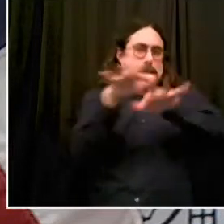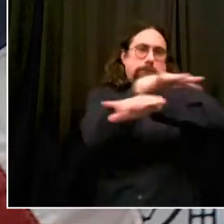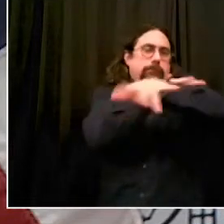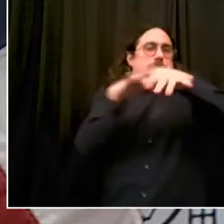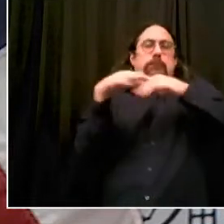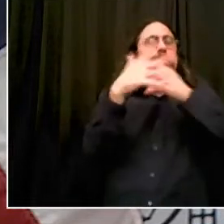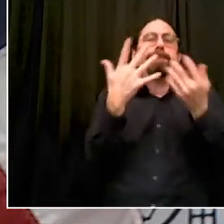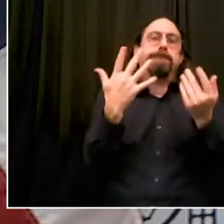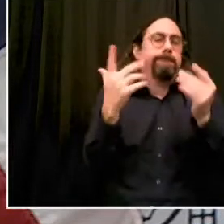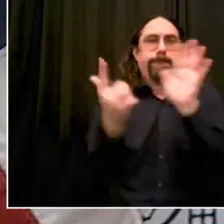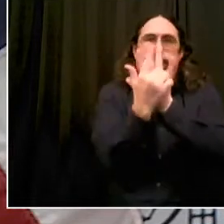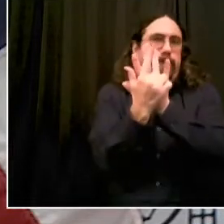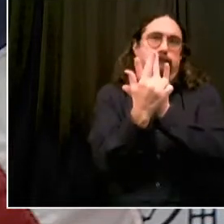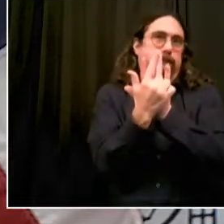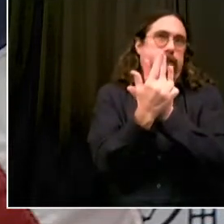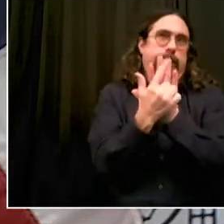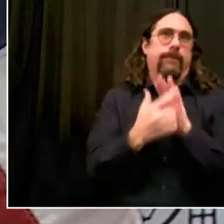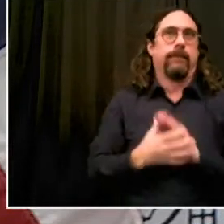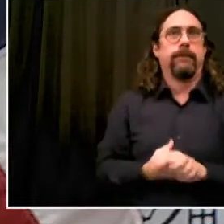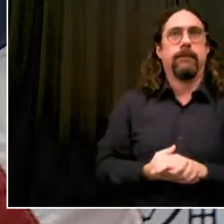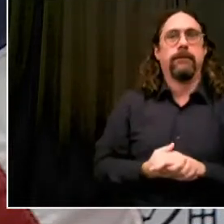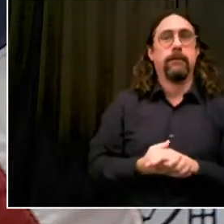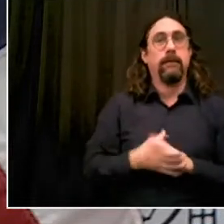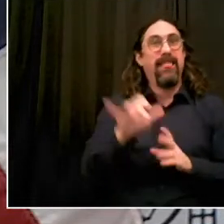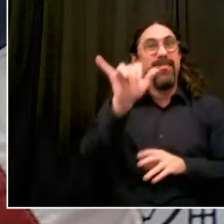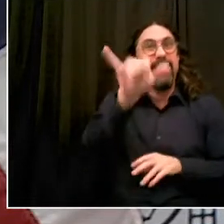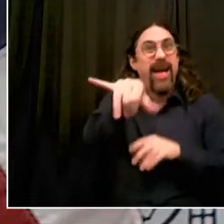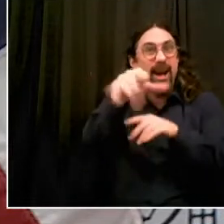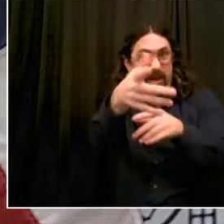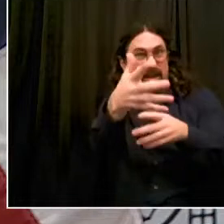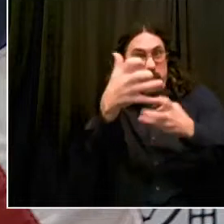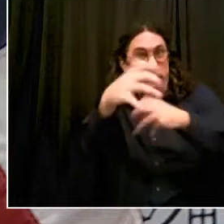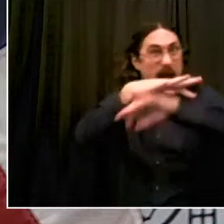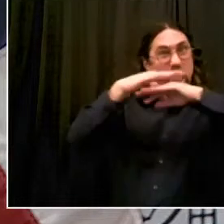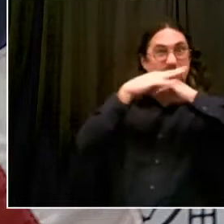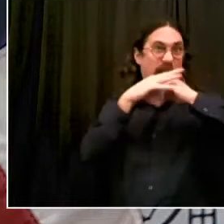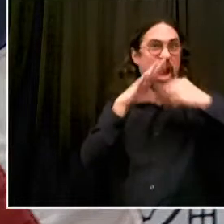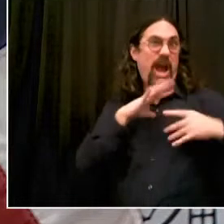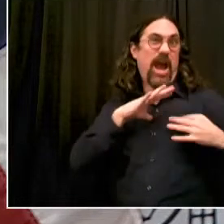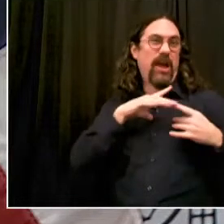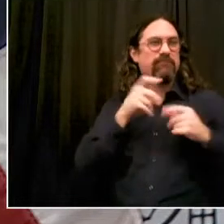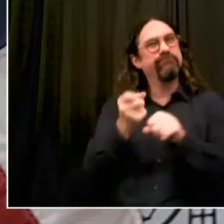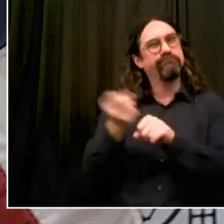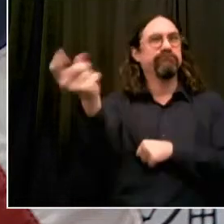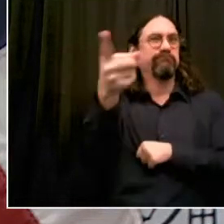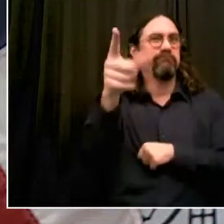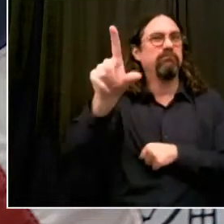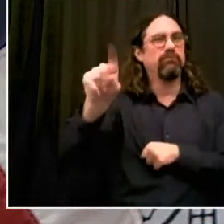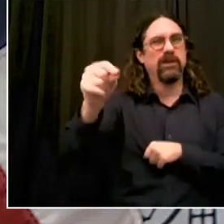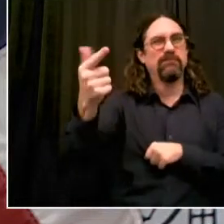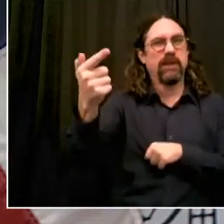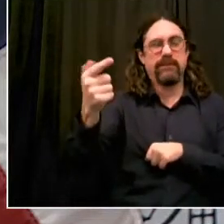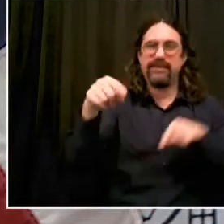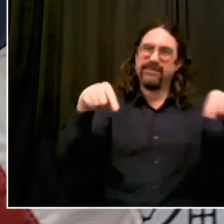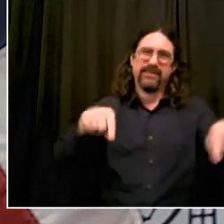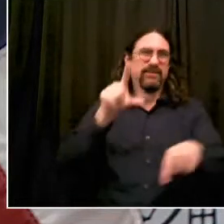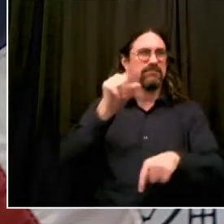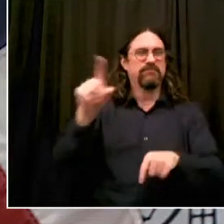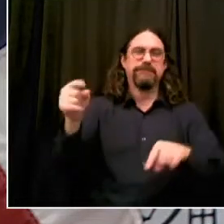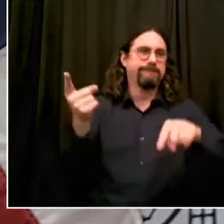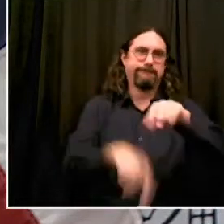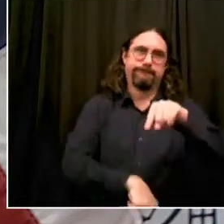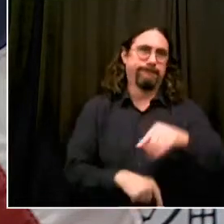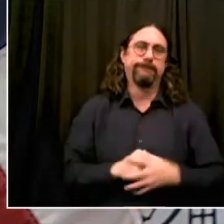We do have time for two more now. First, we're going to go to Katie from the Wall Street Journal. Hey, happy Sunday, Mayor de Blasio and